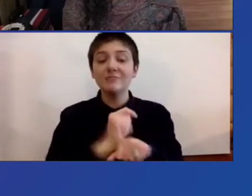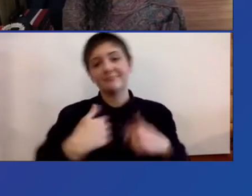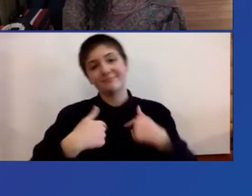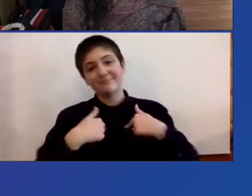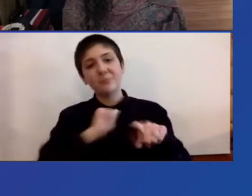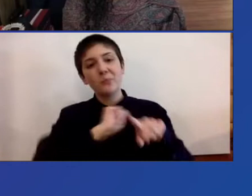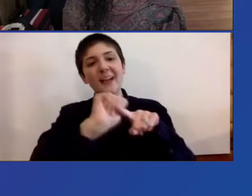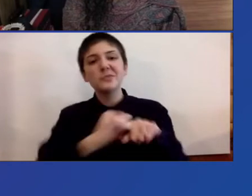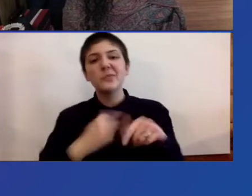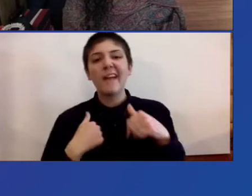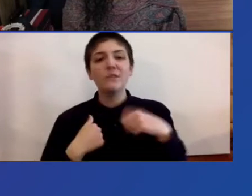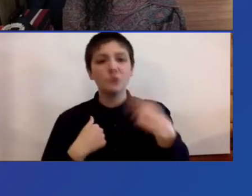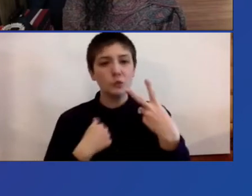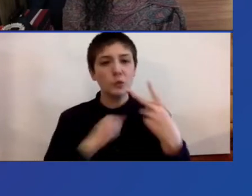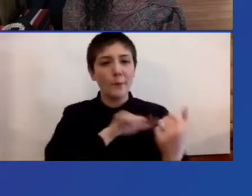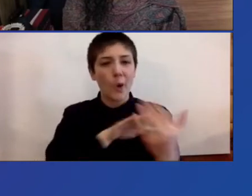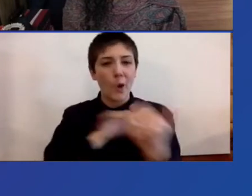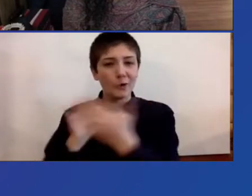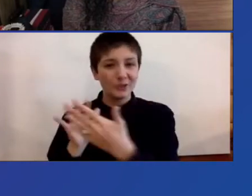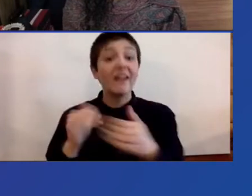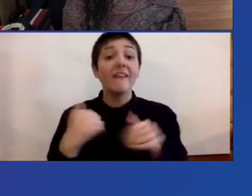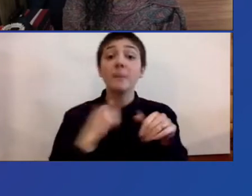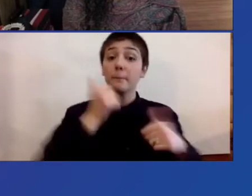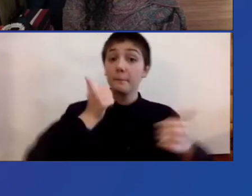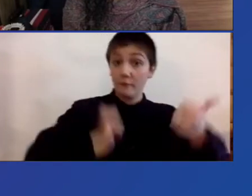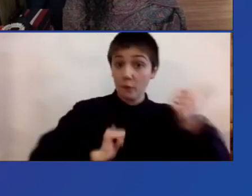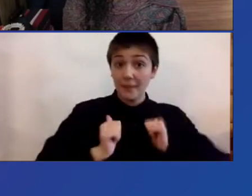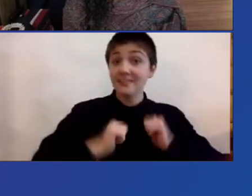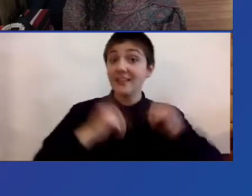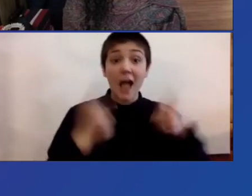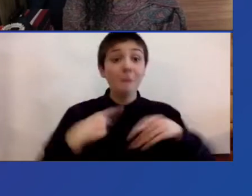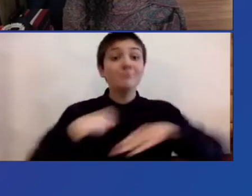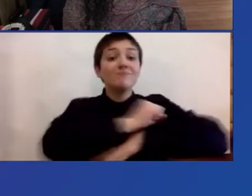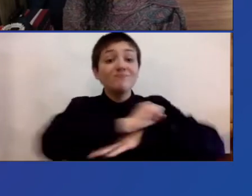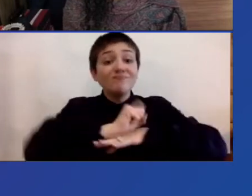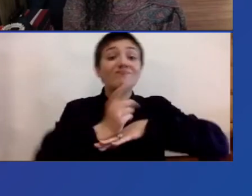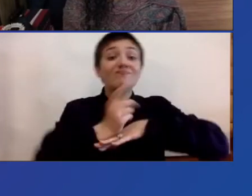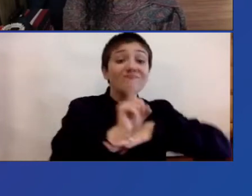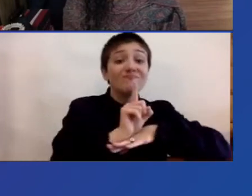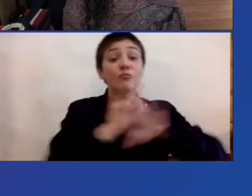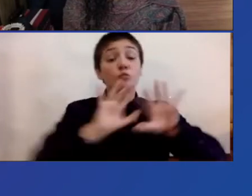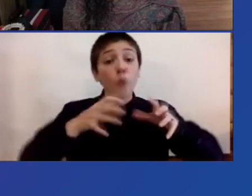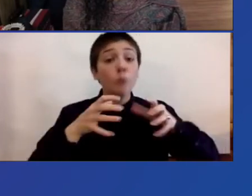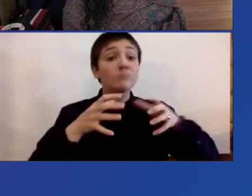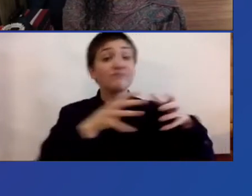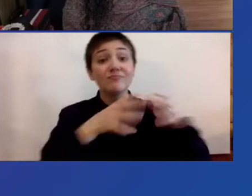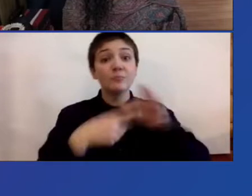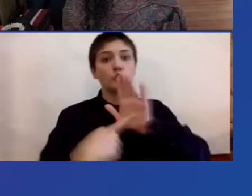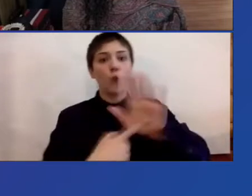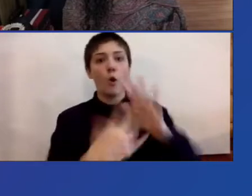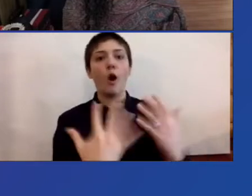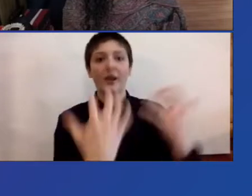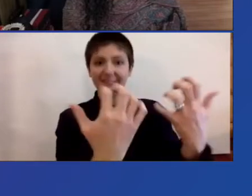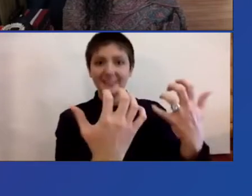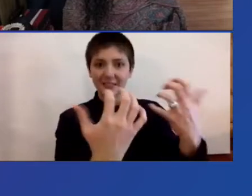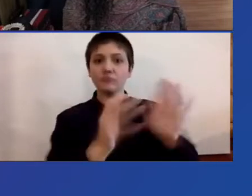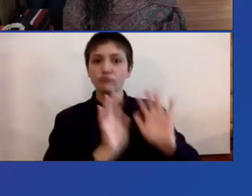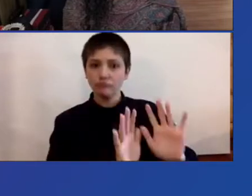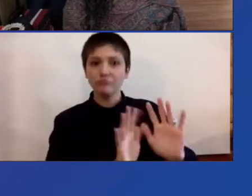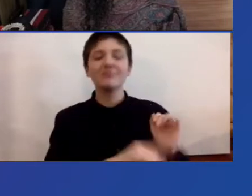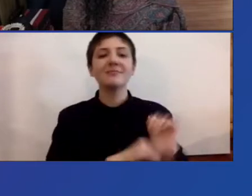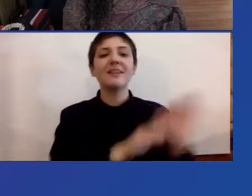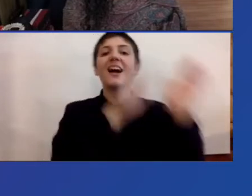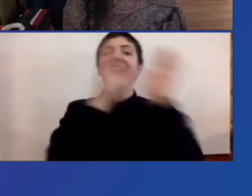is a performance practice where you are on stage with your group, showing to an audience. And there's also the